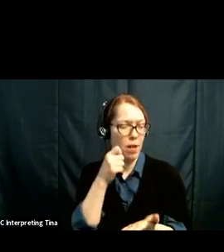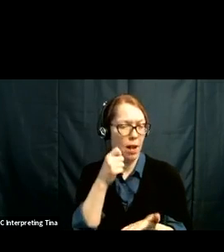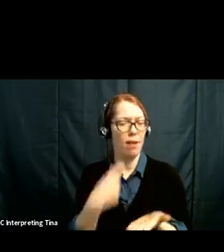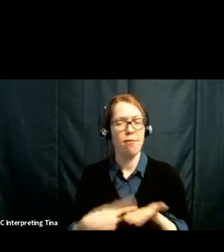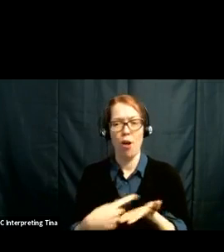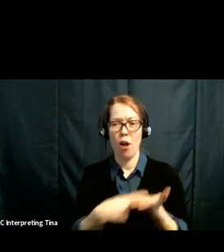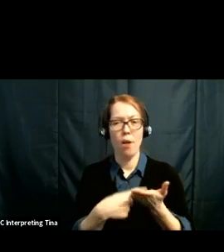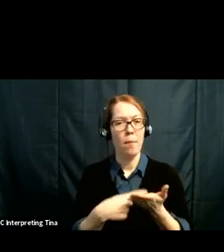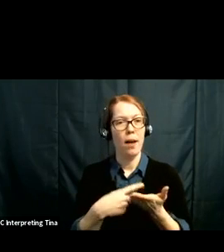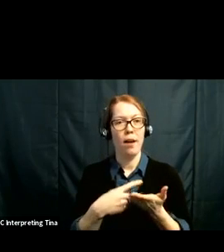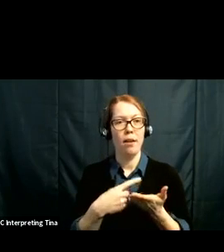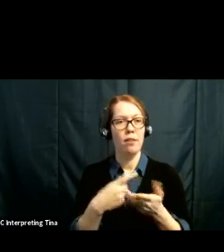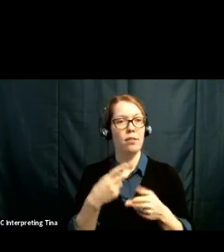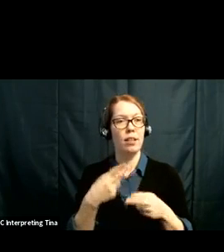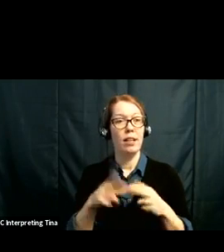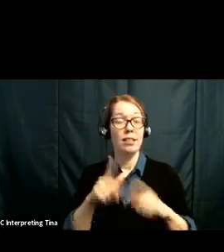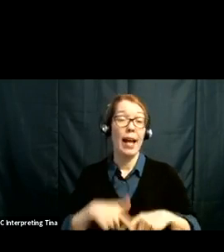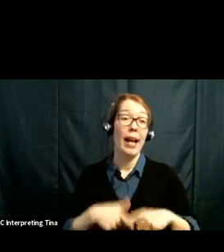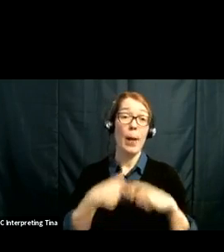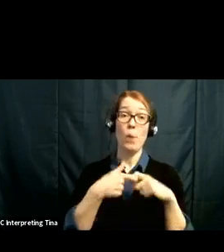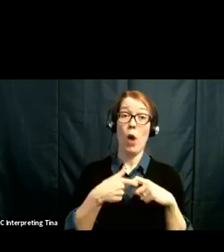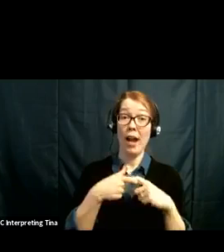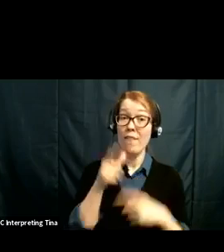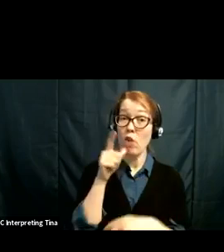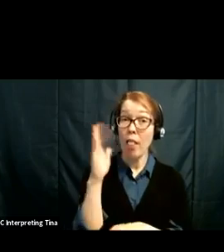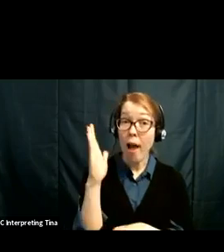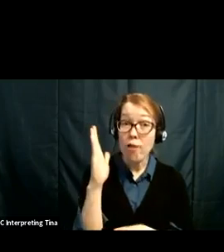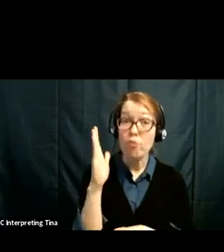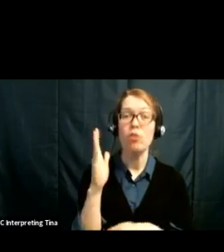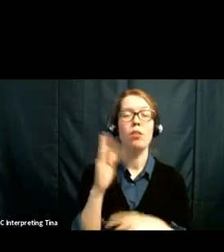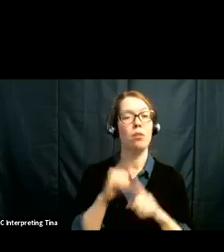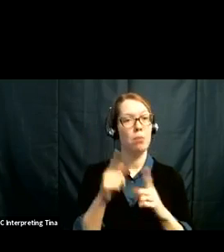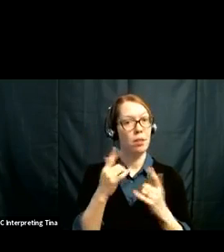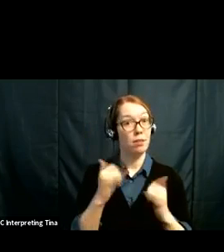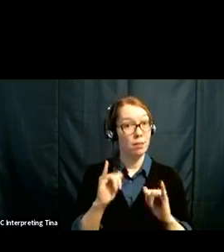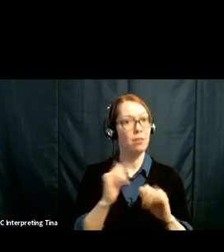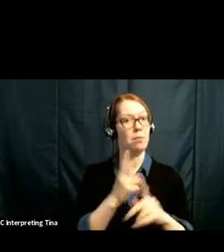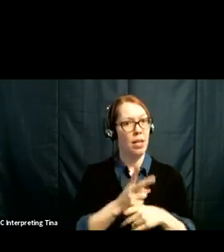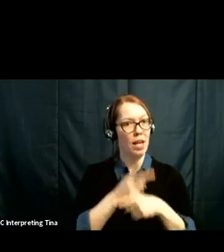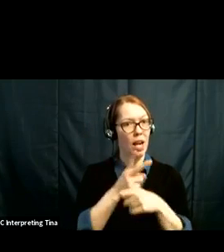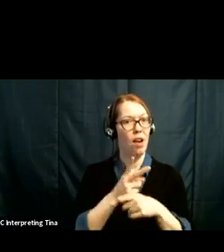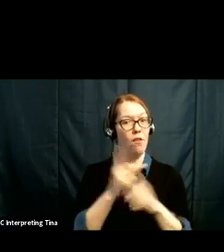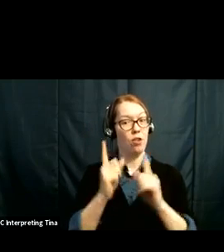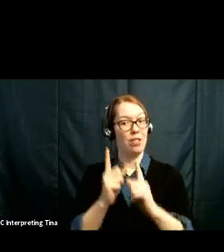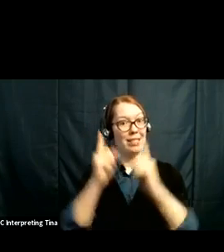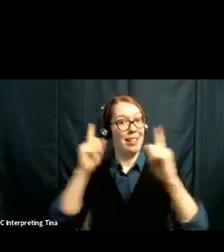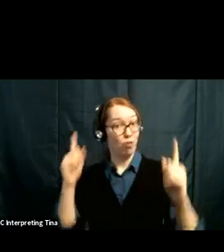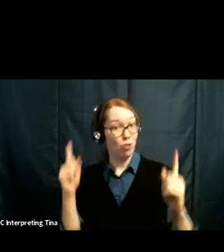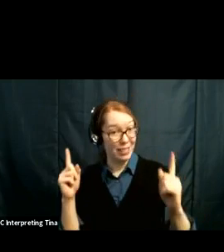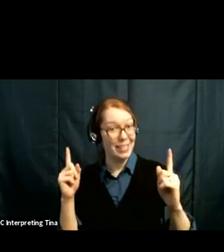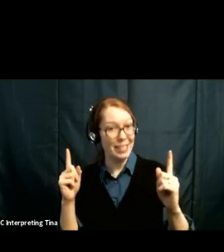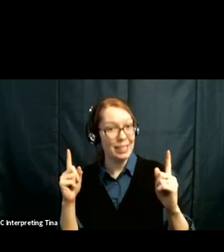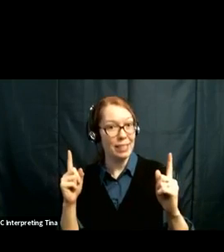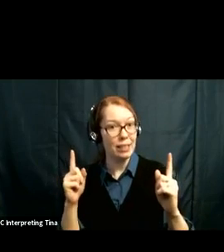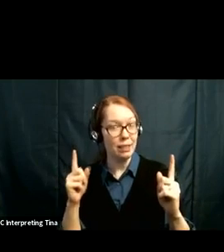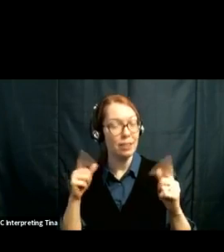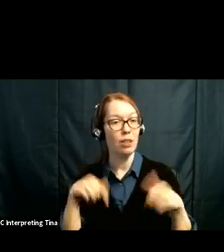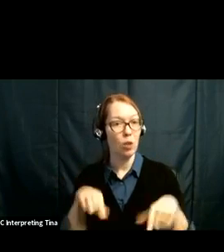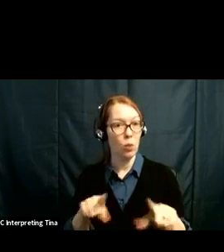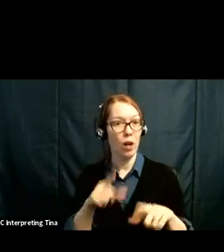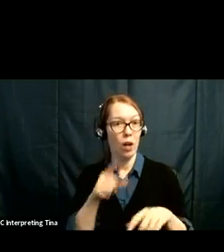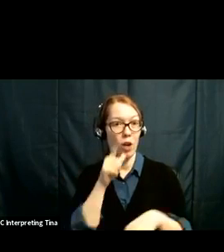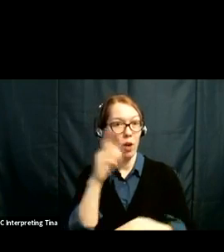just taking a break for lunch and being very careful about that social distancing during your